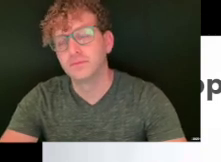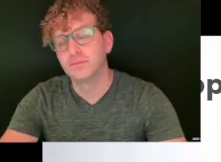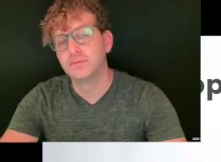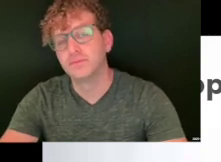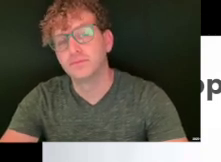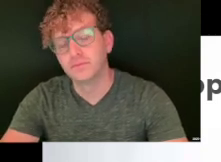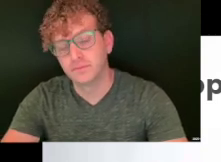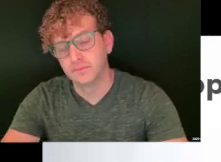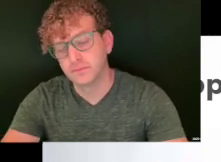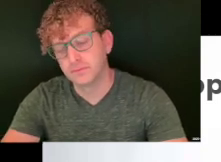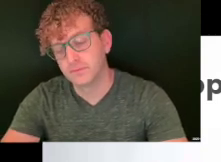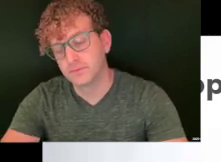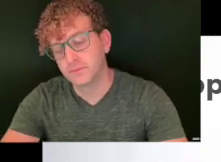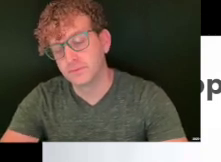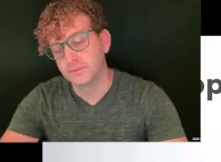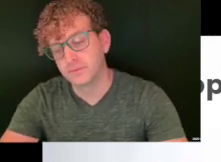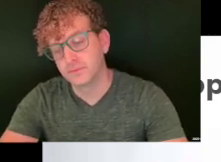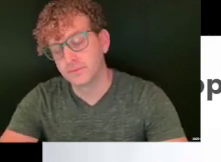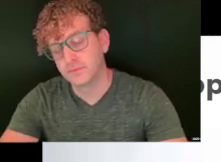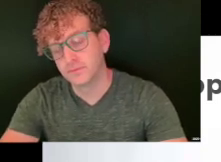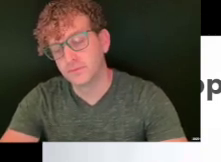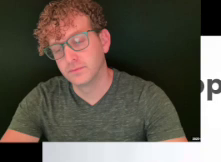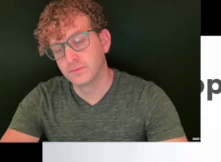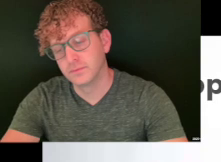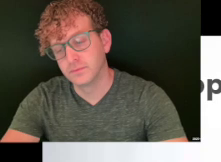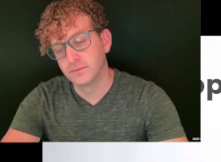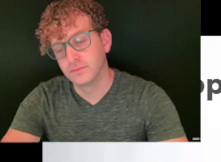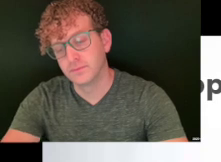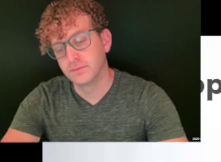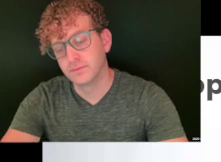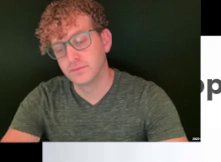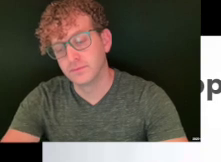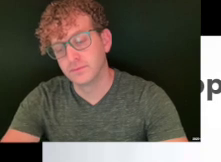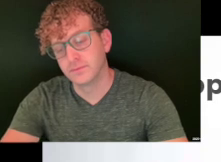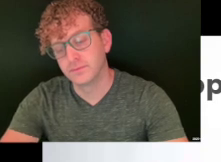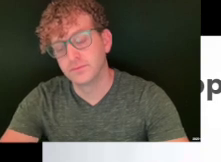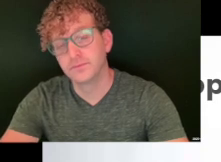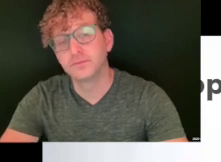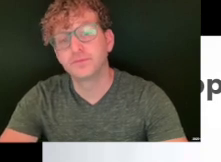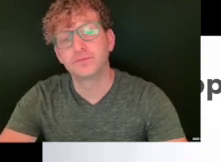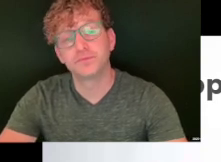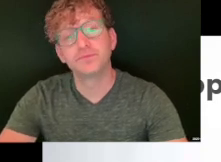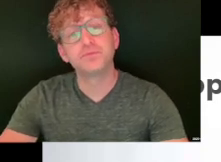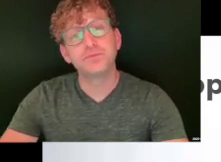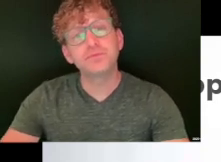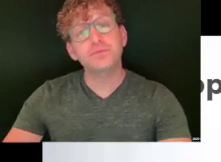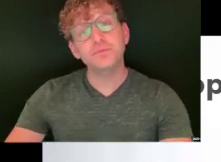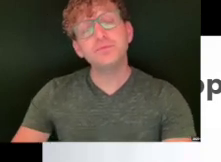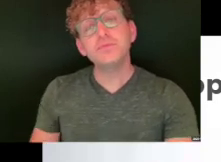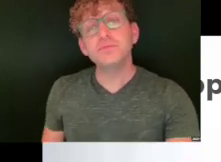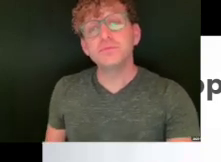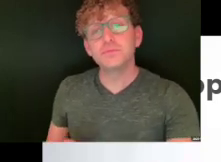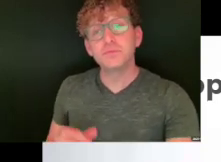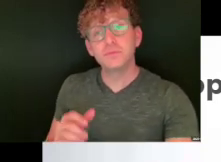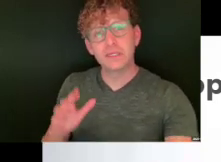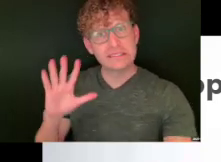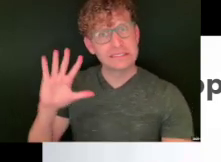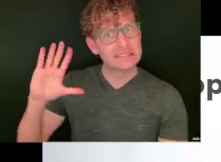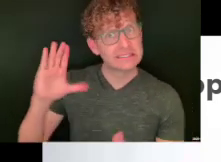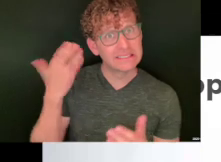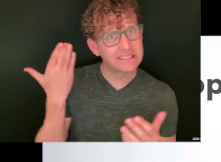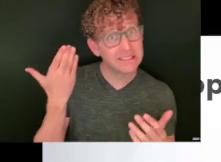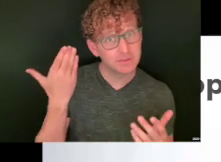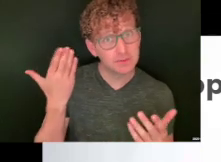us offering the earlier one-on-one meetings where people or groups can meet with CARB